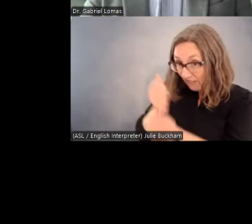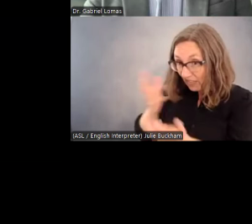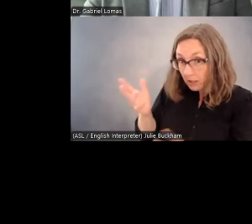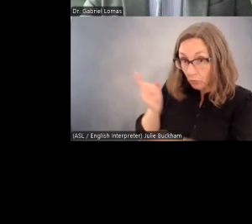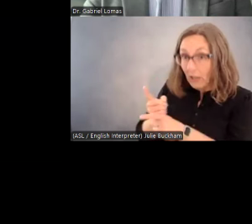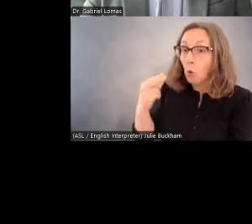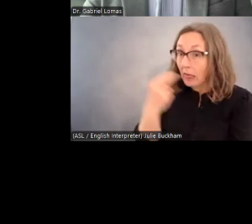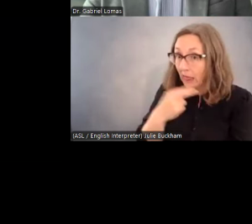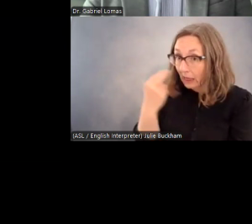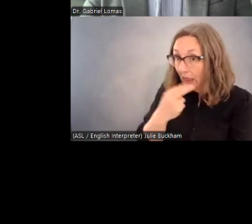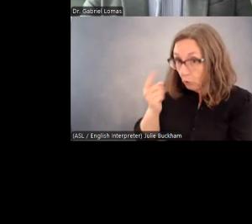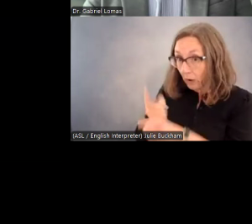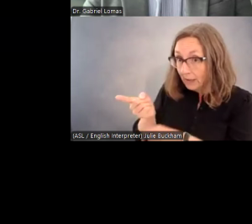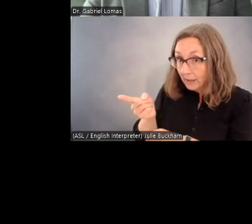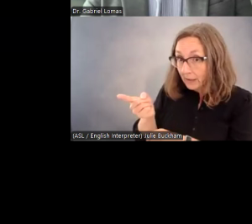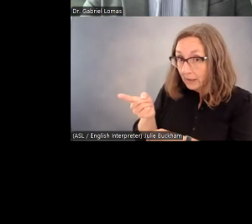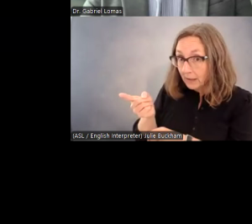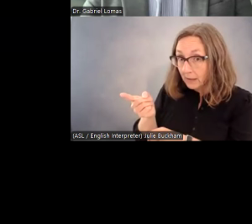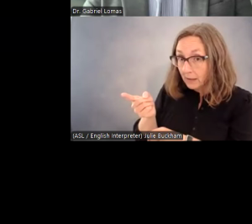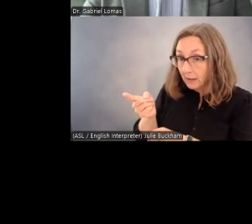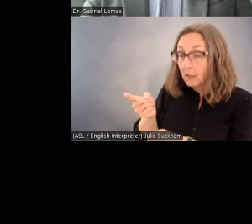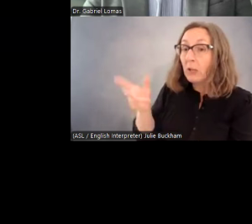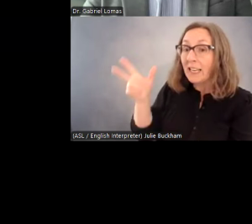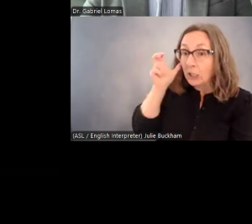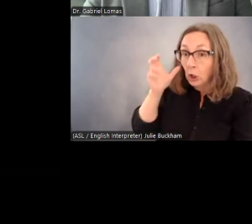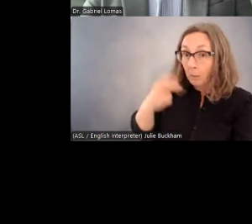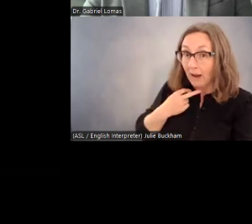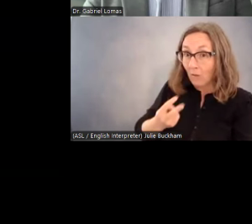my lips too. Okay, and you can also hear my voice.